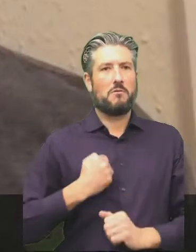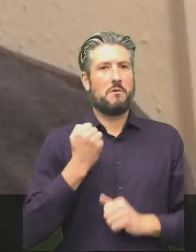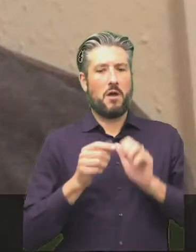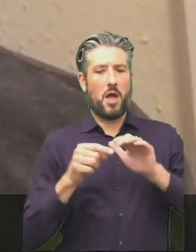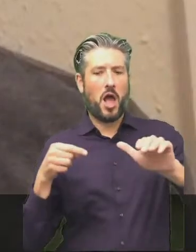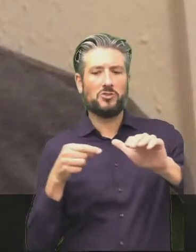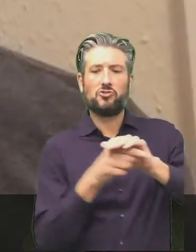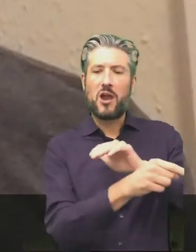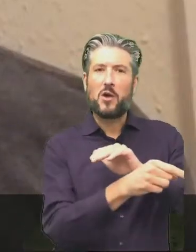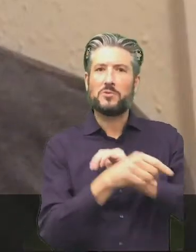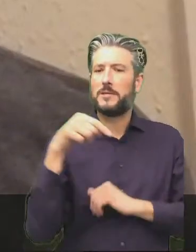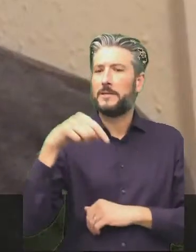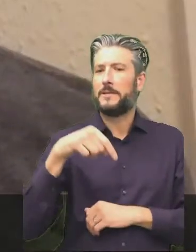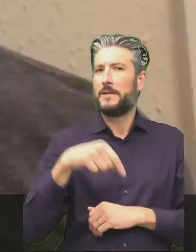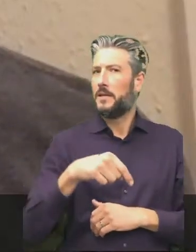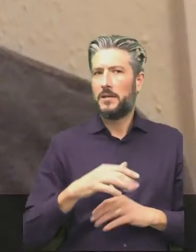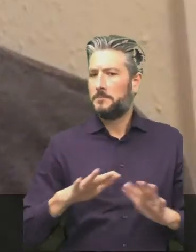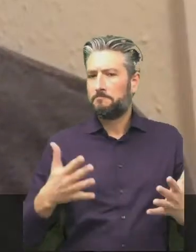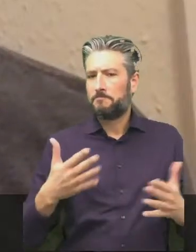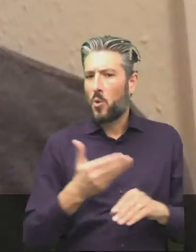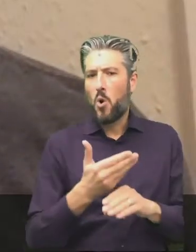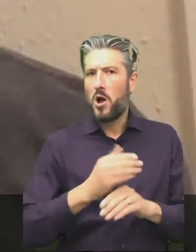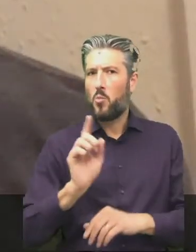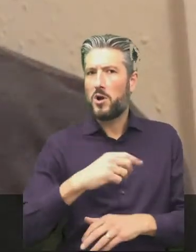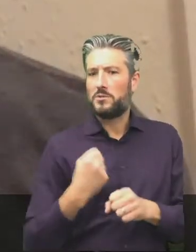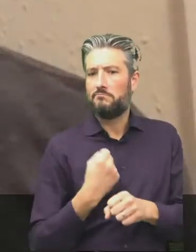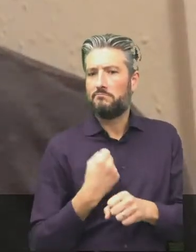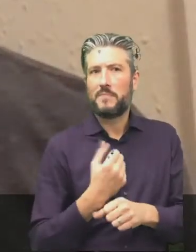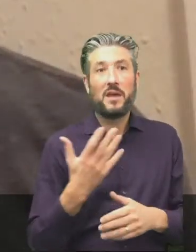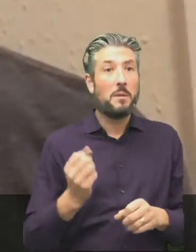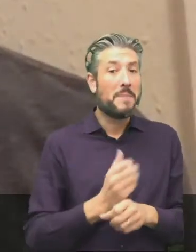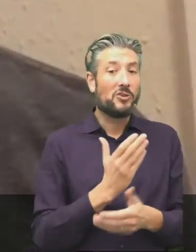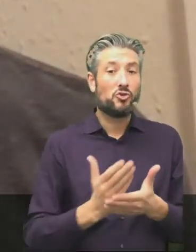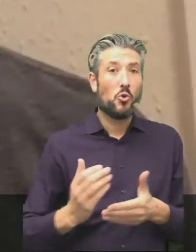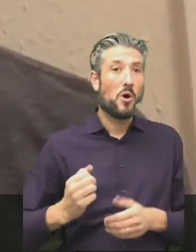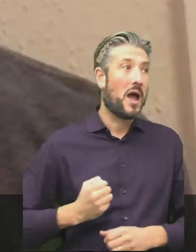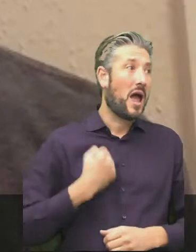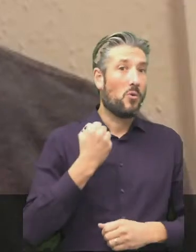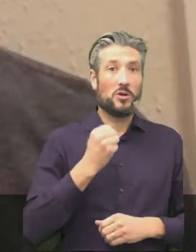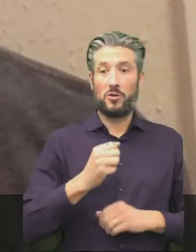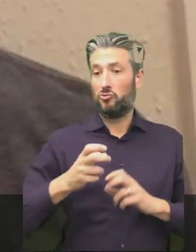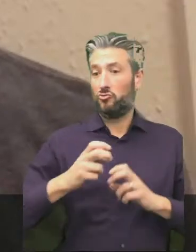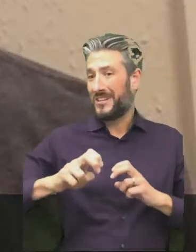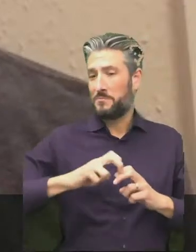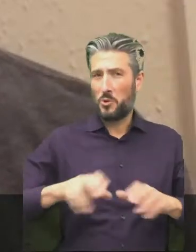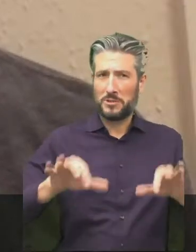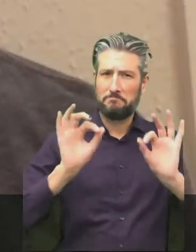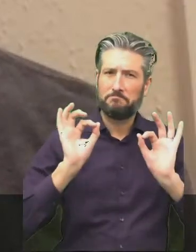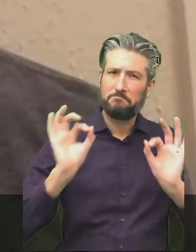have a transport network suitable for a world-class city?